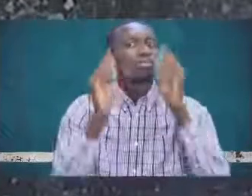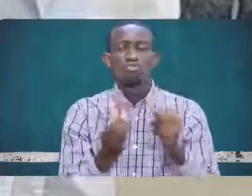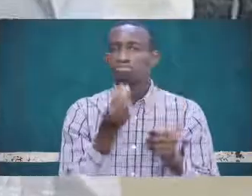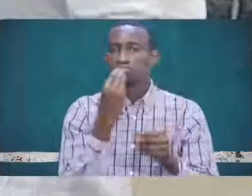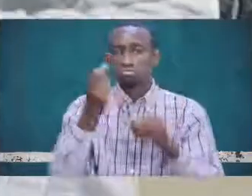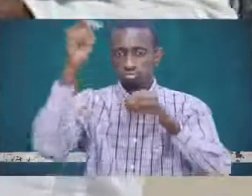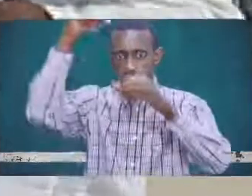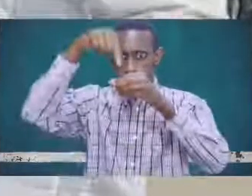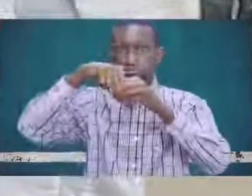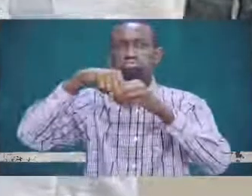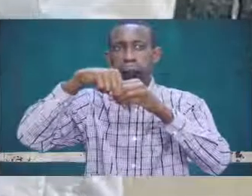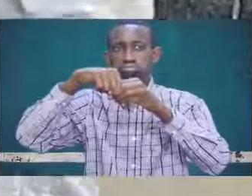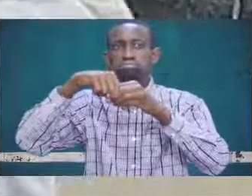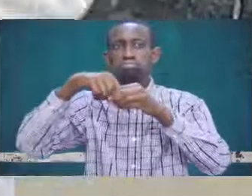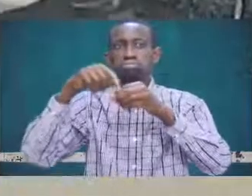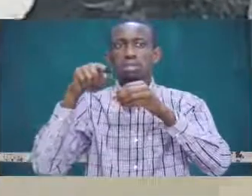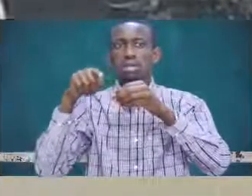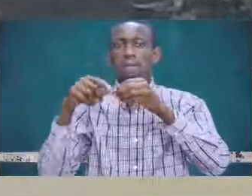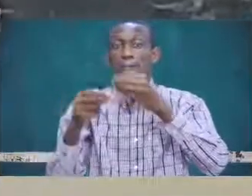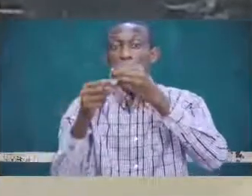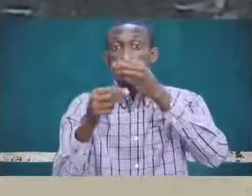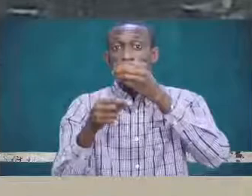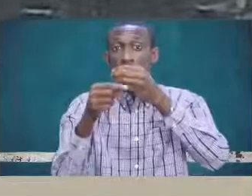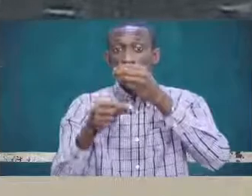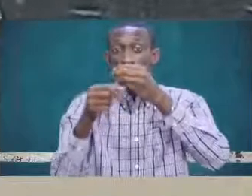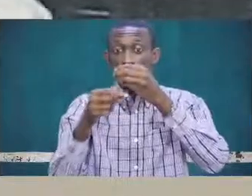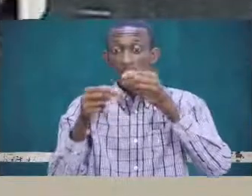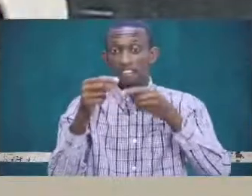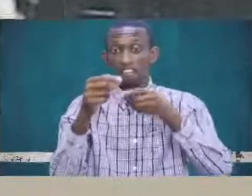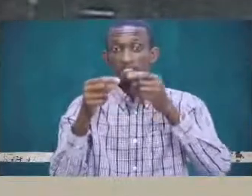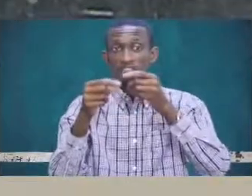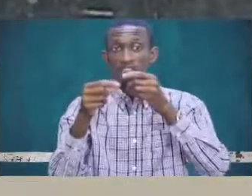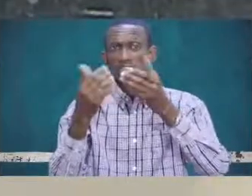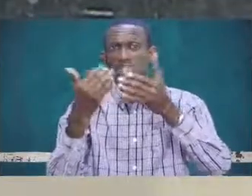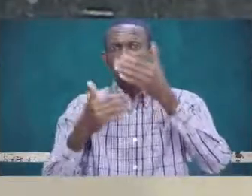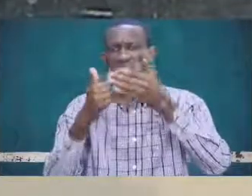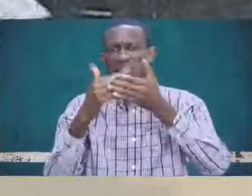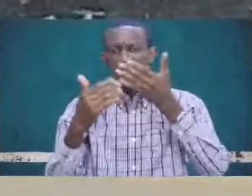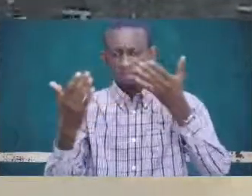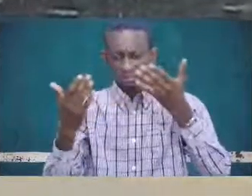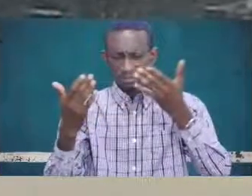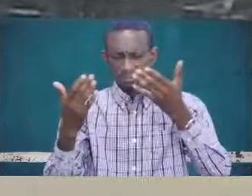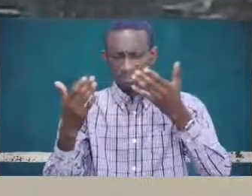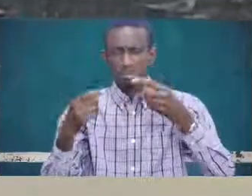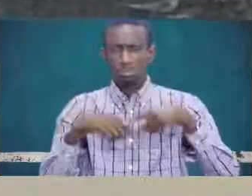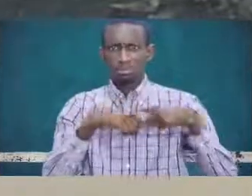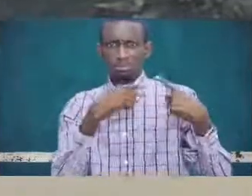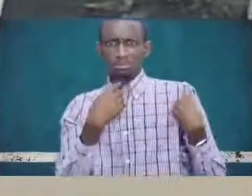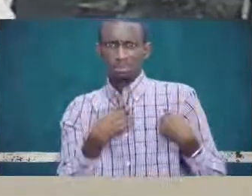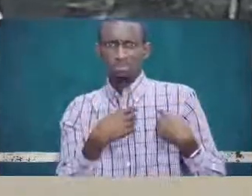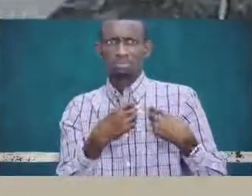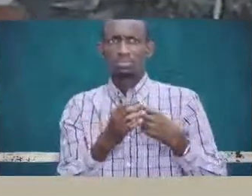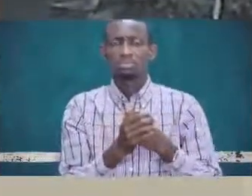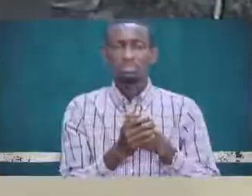cardiac sphincter, it gets its name from what you call cardiac. It is normally located near to the heart. So you can see we have cardiac